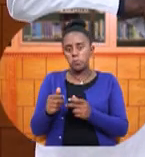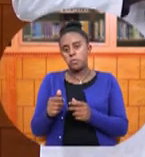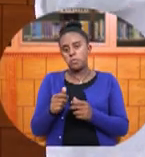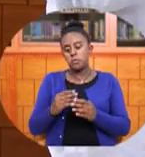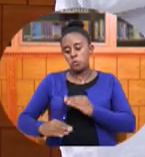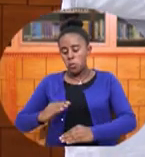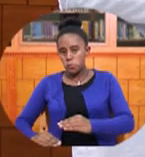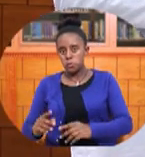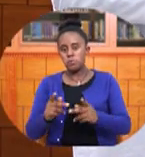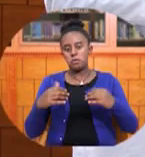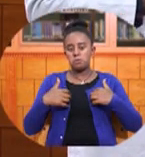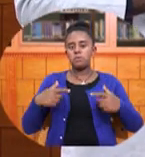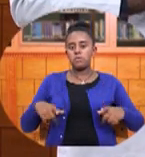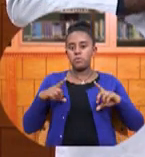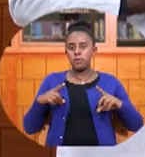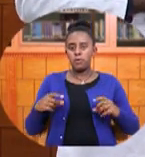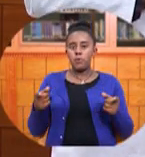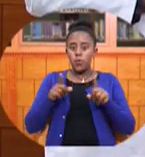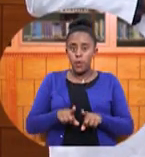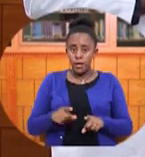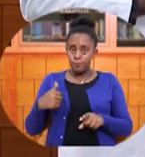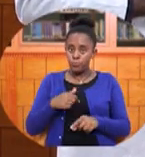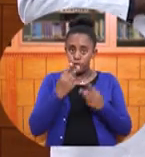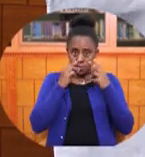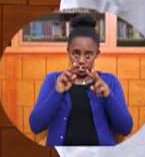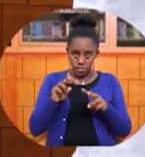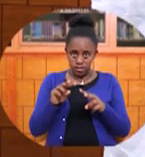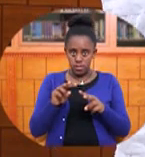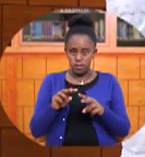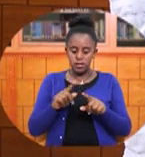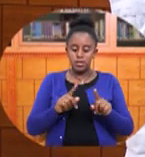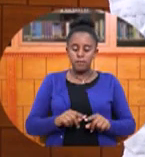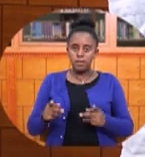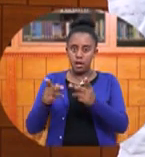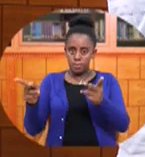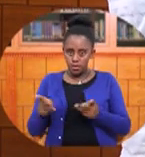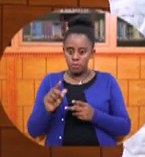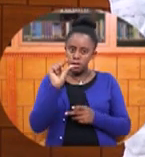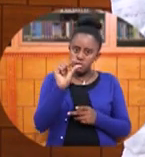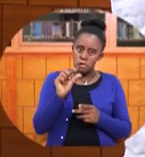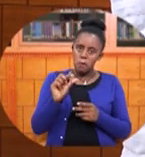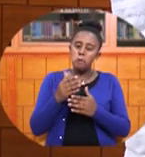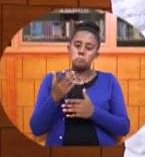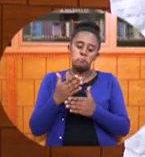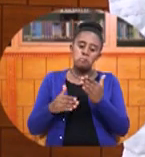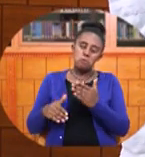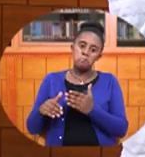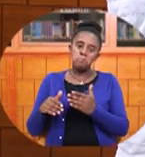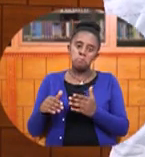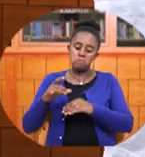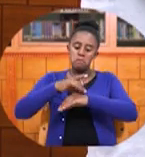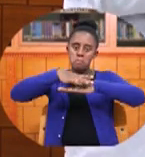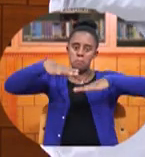reproduce. When we see the difference of animals by their habitat, some animals live on land.